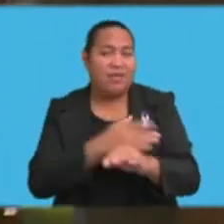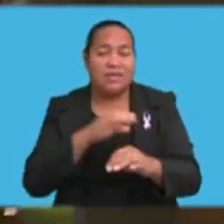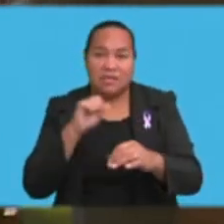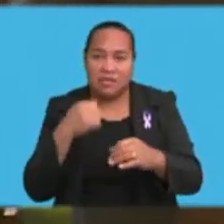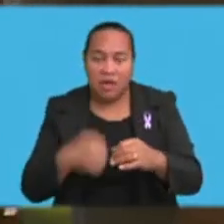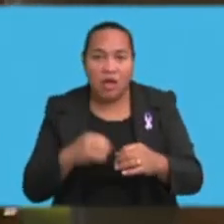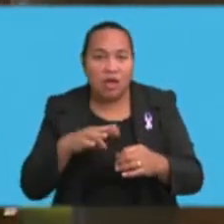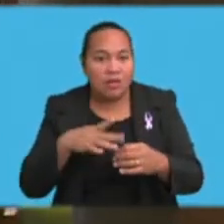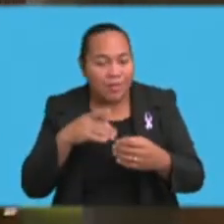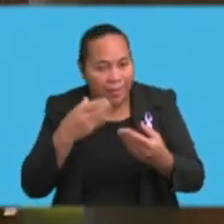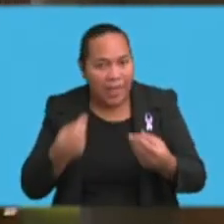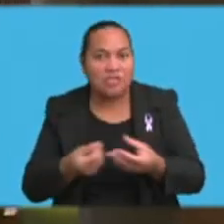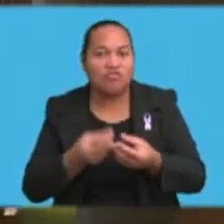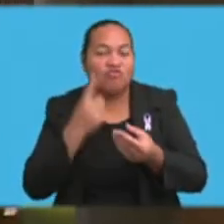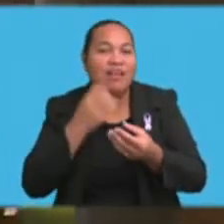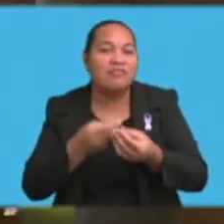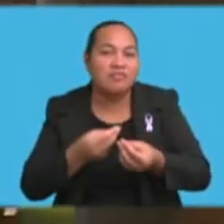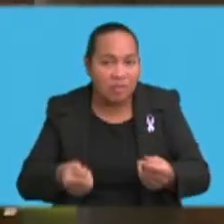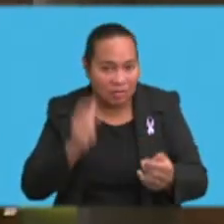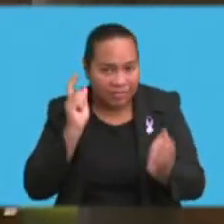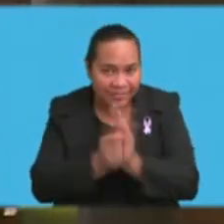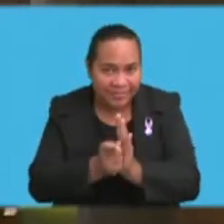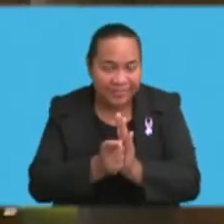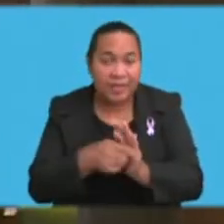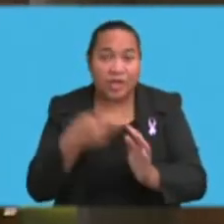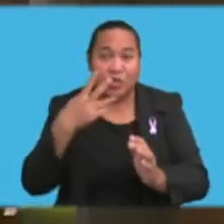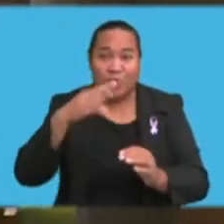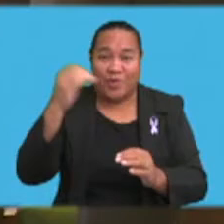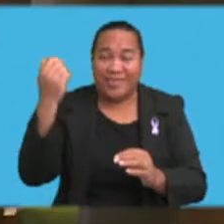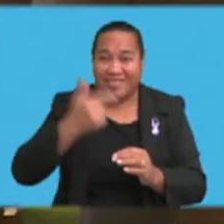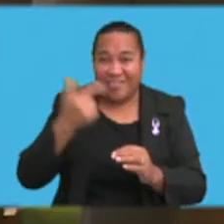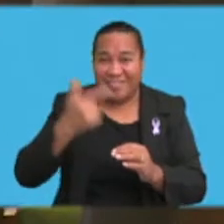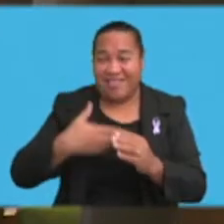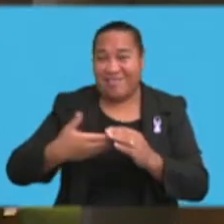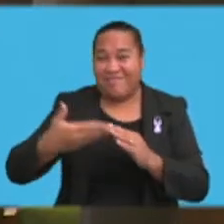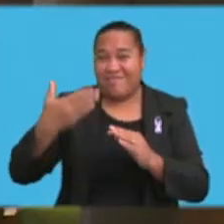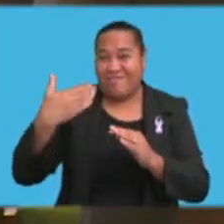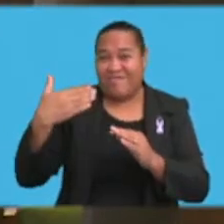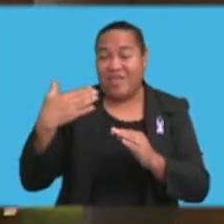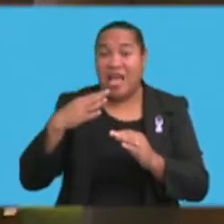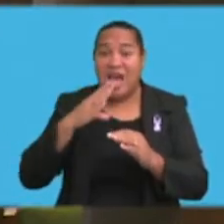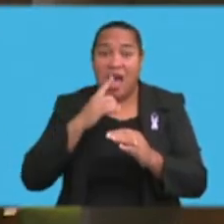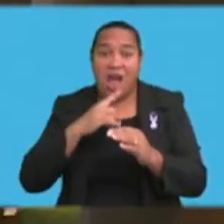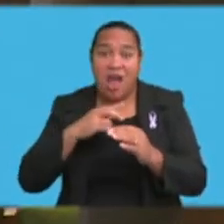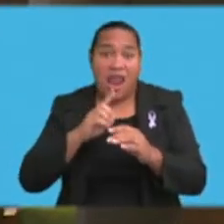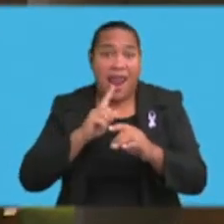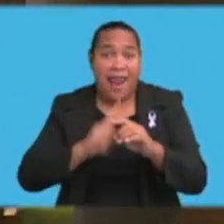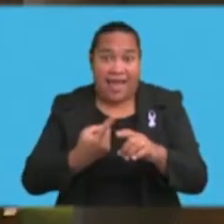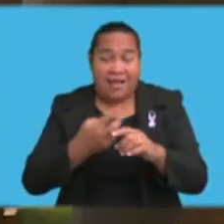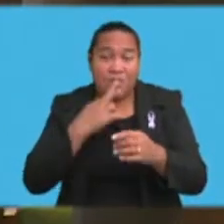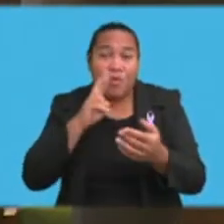the injury or to address these cases. In 2017, cases reported late accounted for